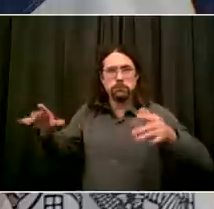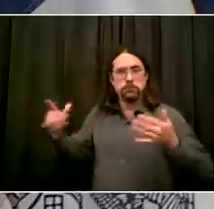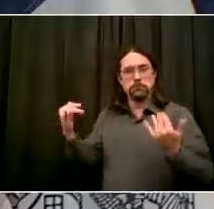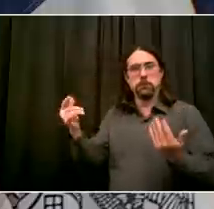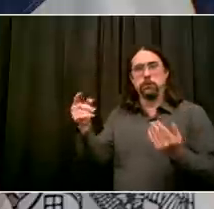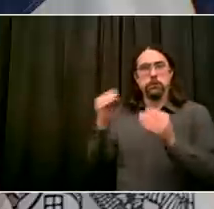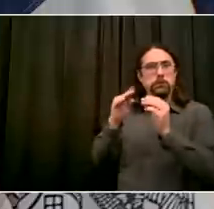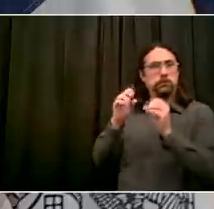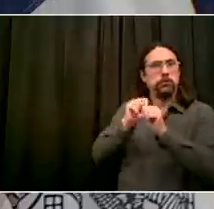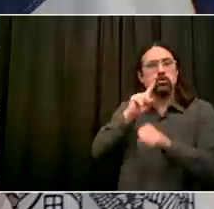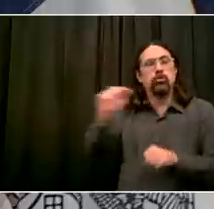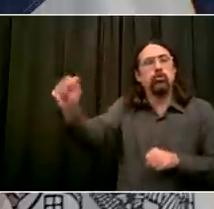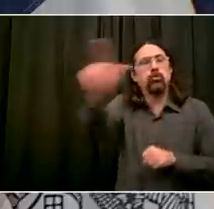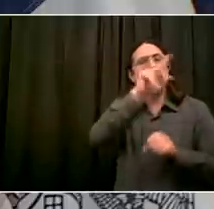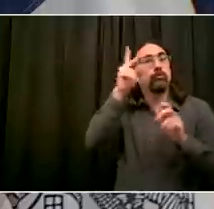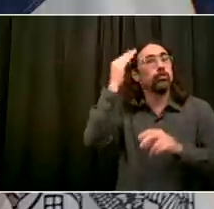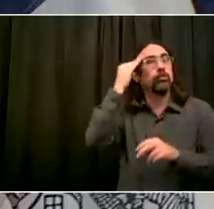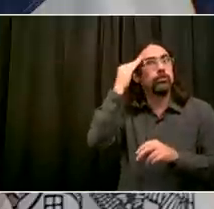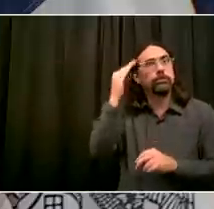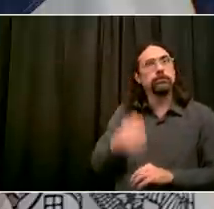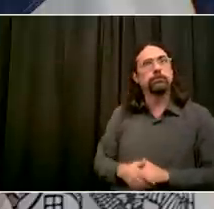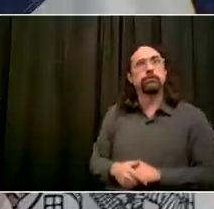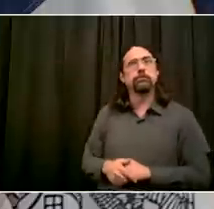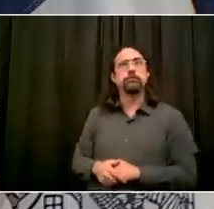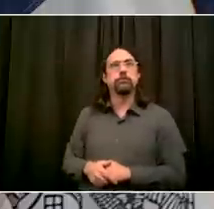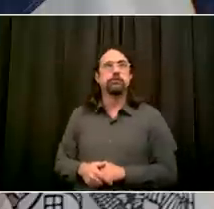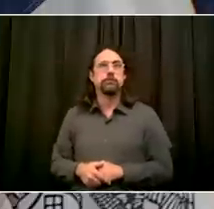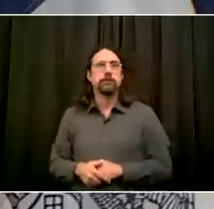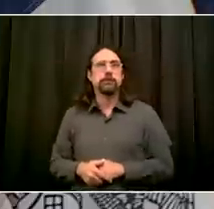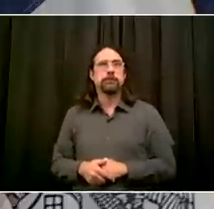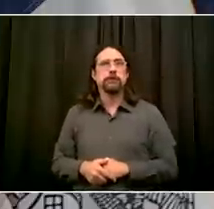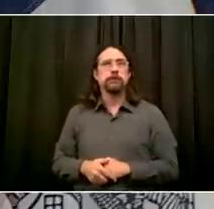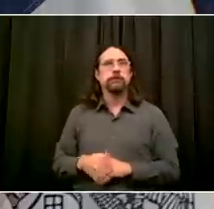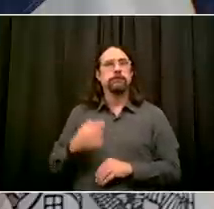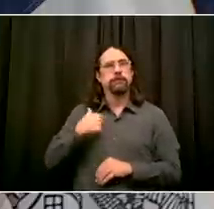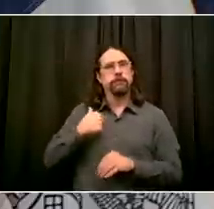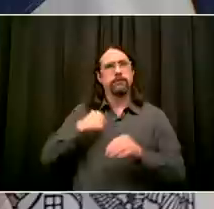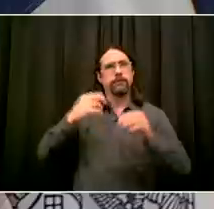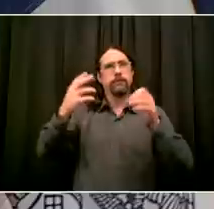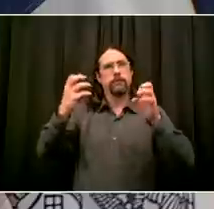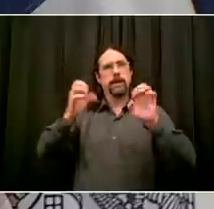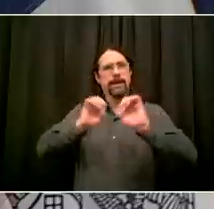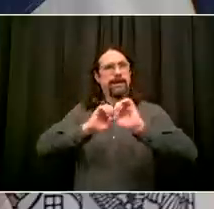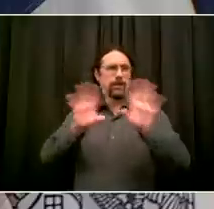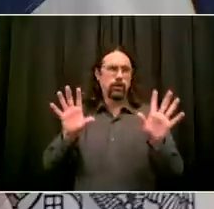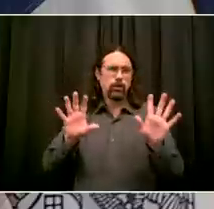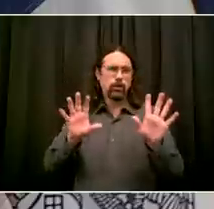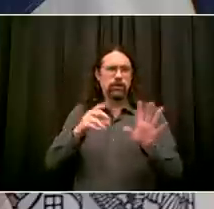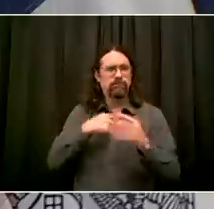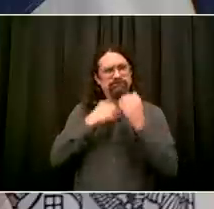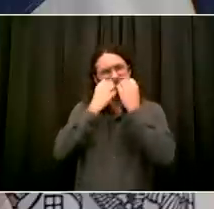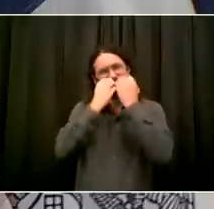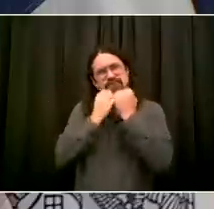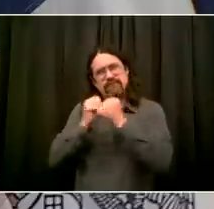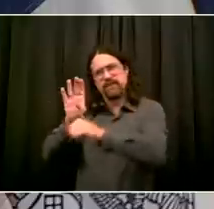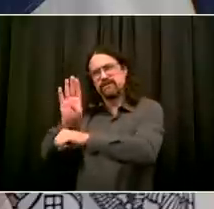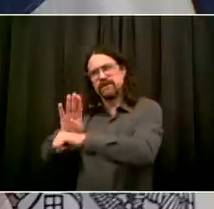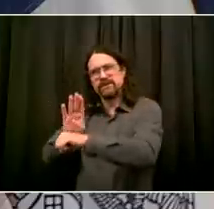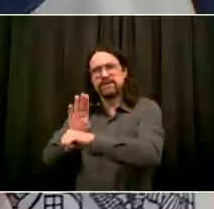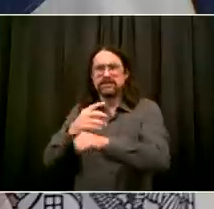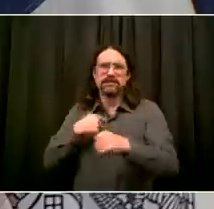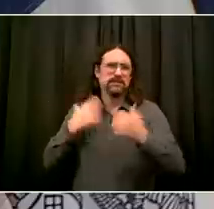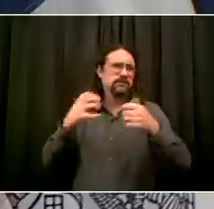help stop this disease from spreading to more and more of the city. So we'll get the word out, and then we'll